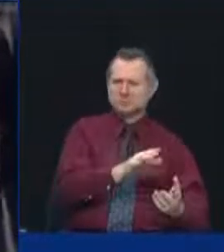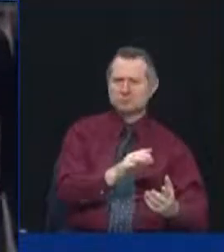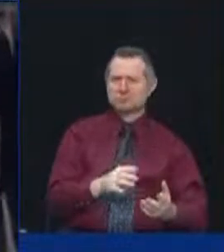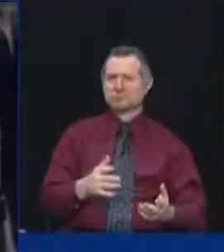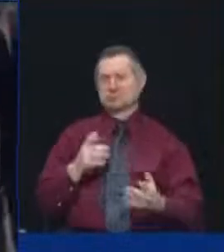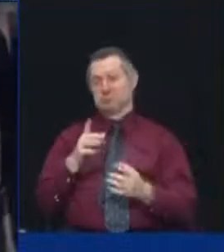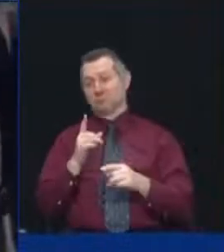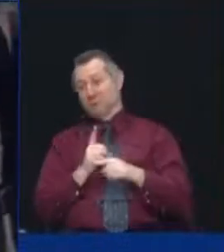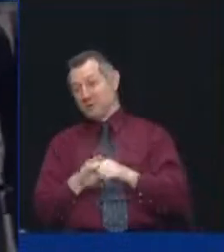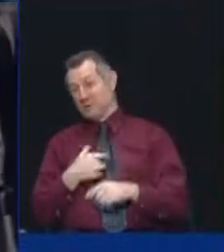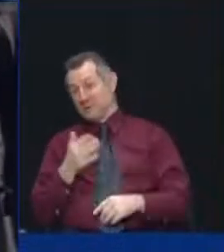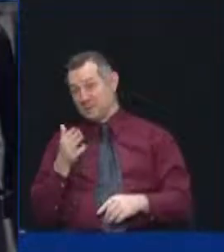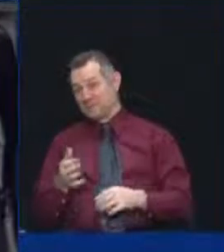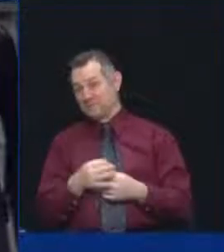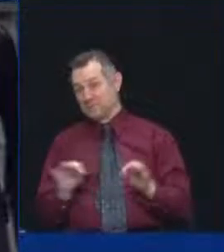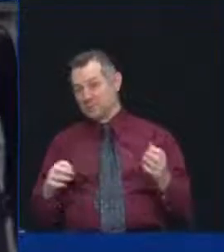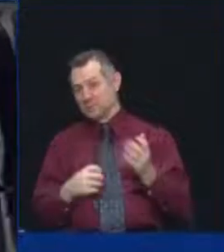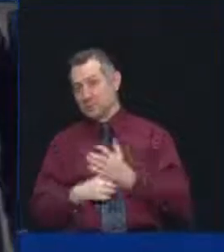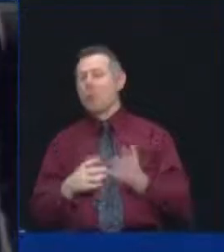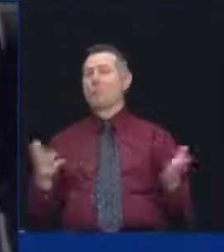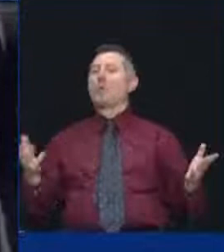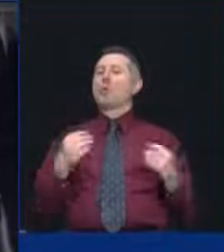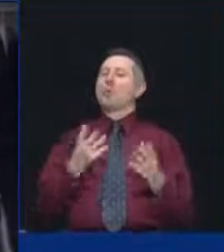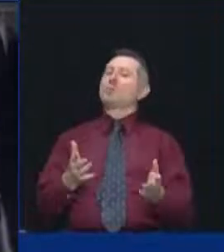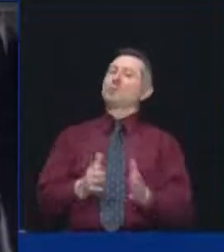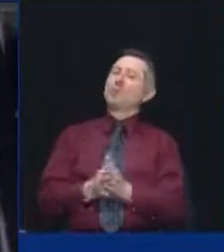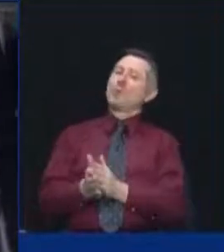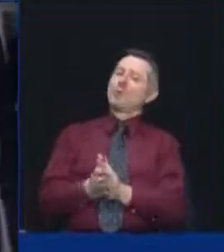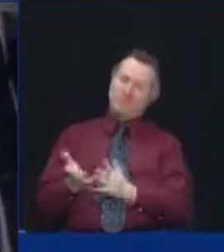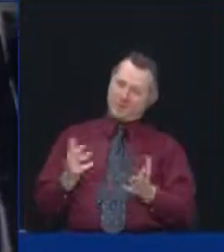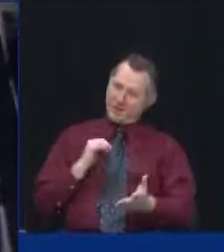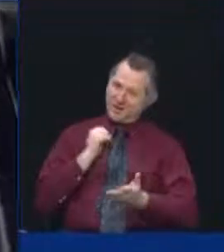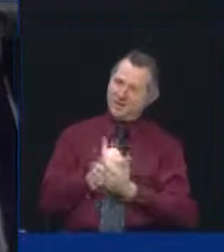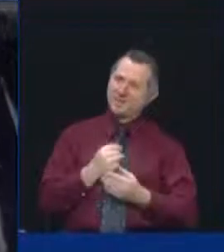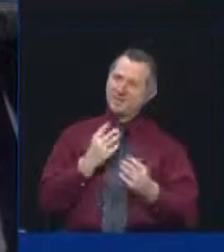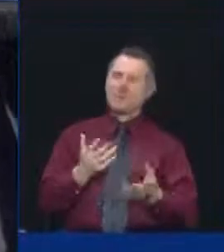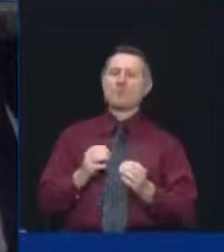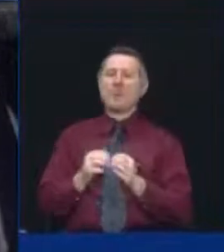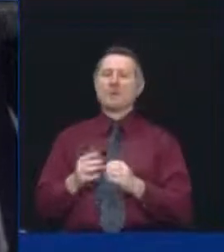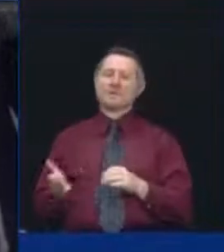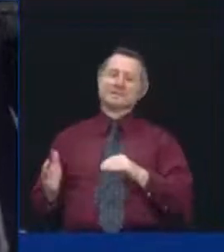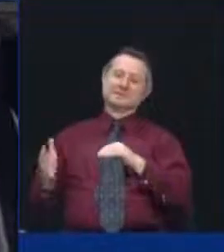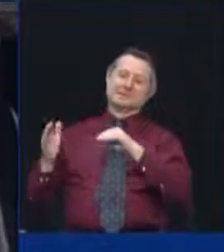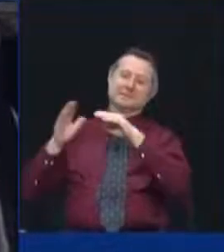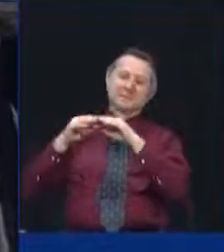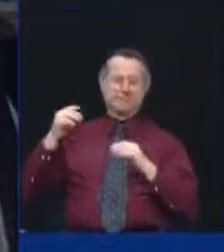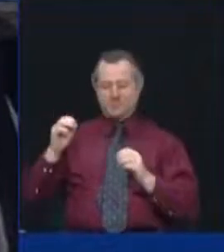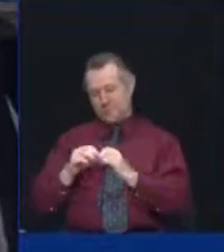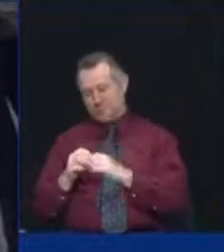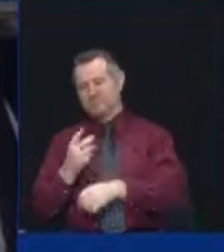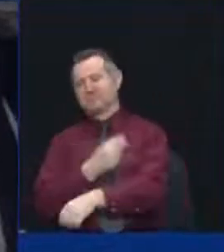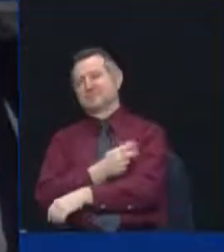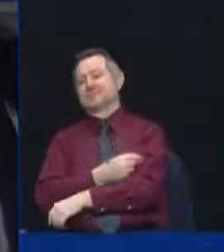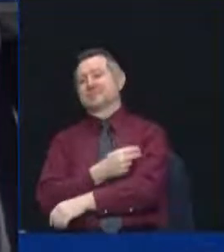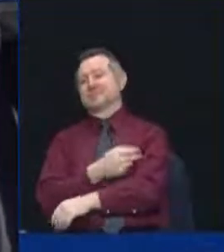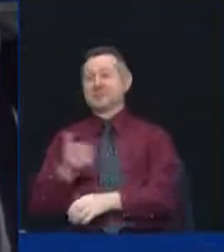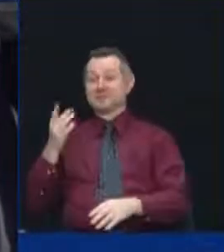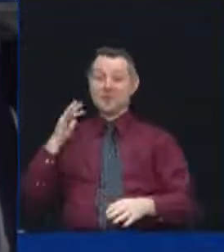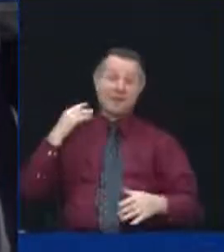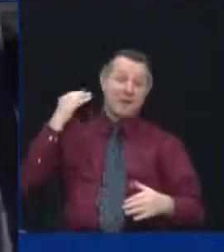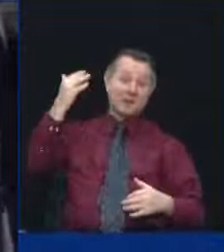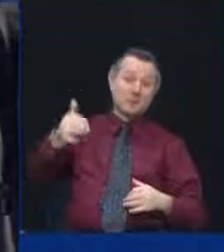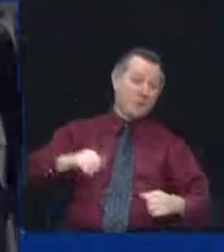away the free tickets, because it's in their interest to have more and more people vaccinated, and then all of these venues will be